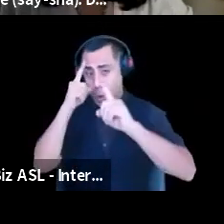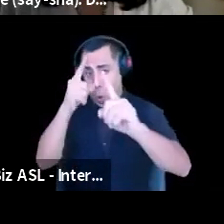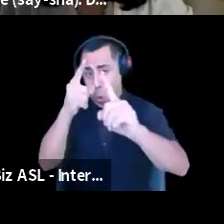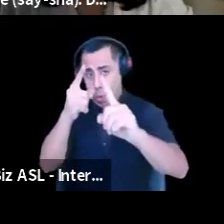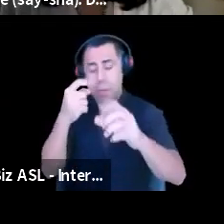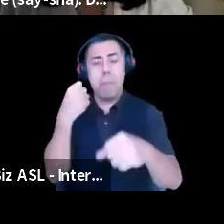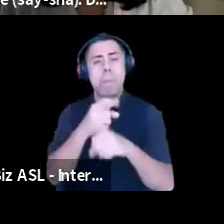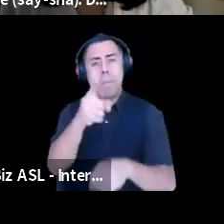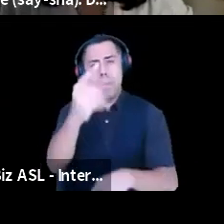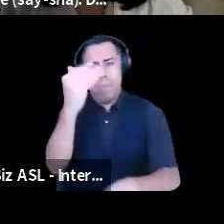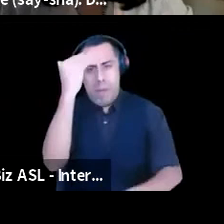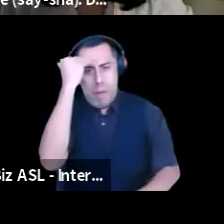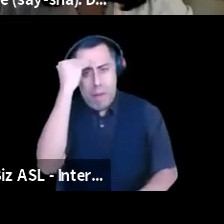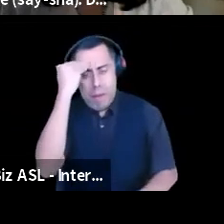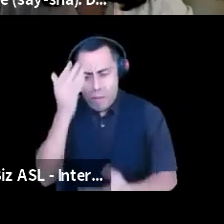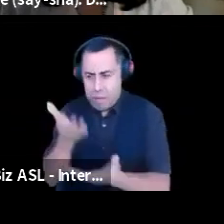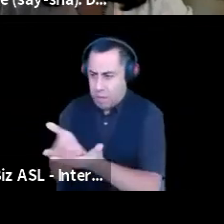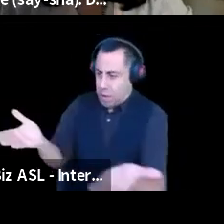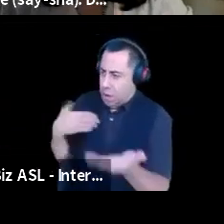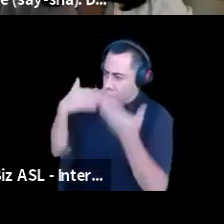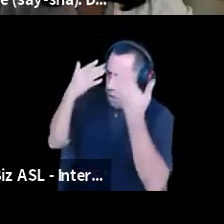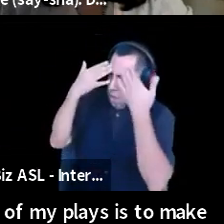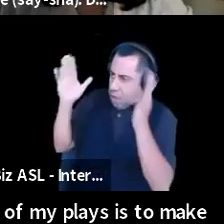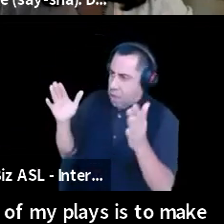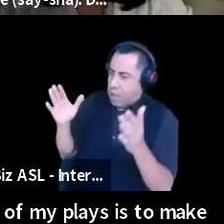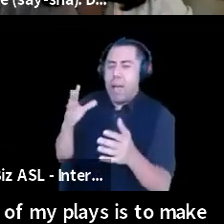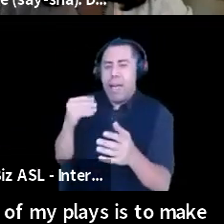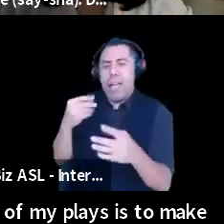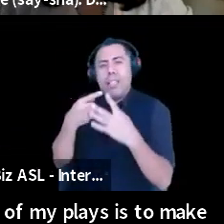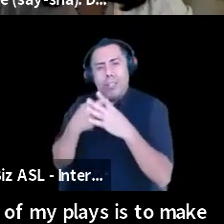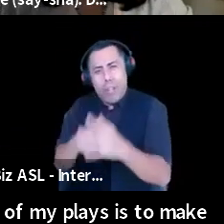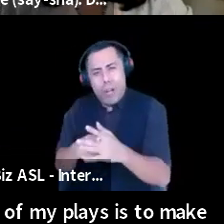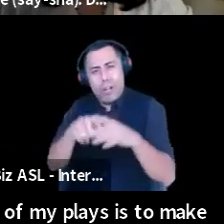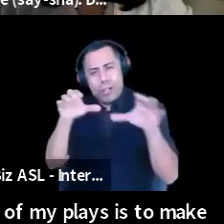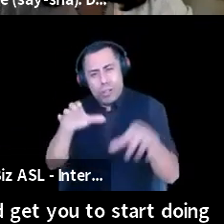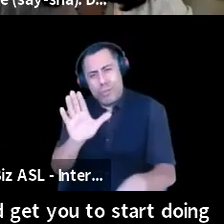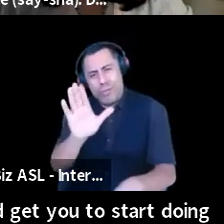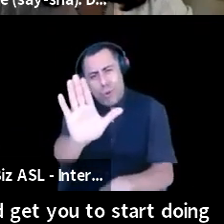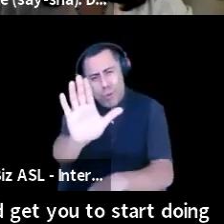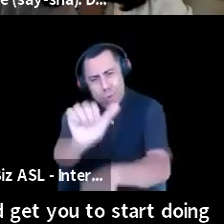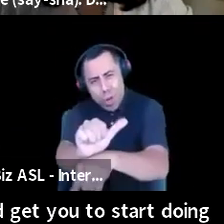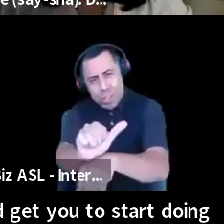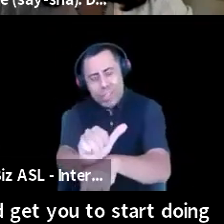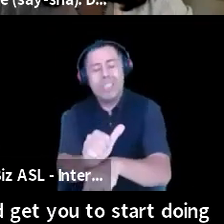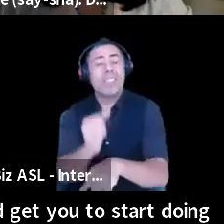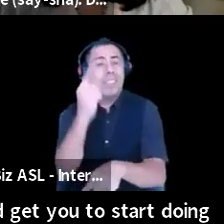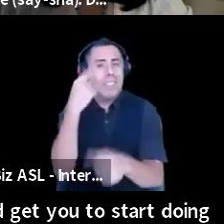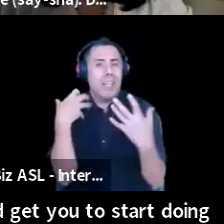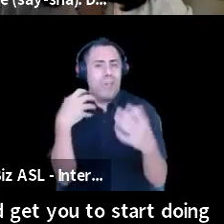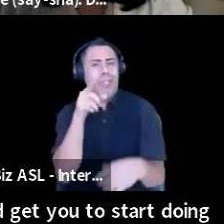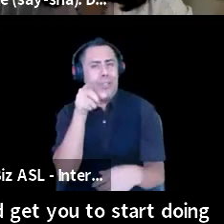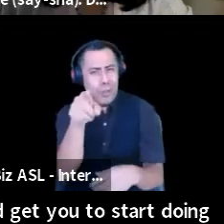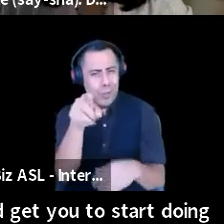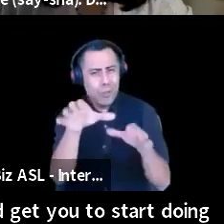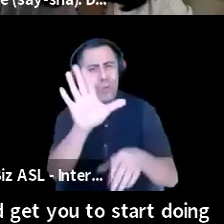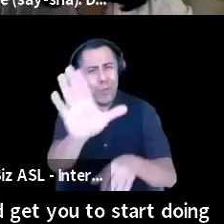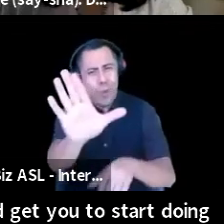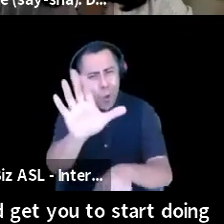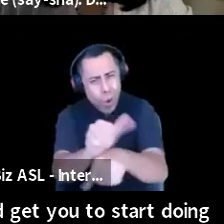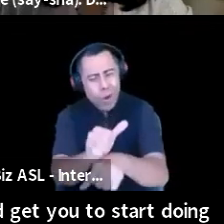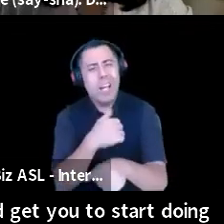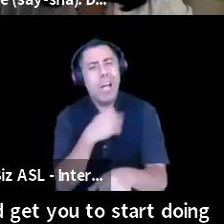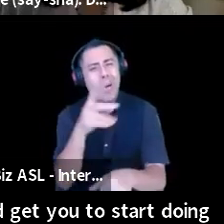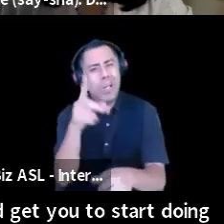work. That's all I want you to do. I want you to do your work. I want you to get out there. I want you to start with these links and then just keep going. I want you to